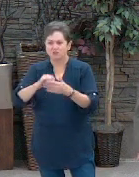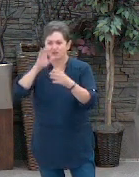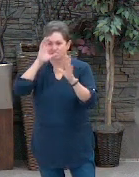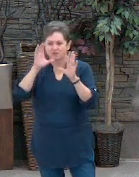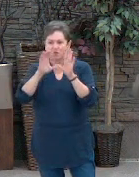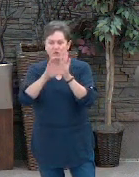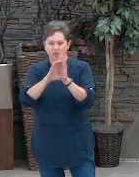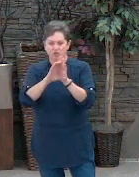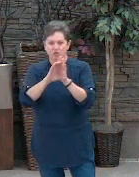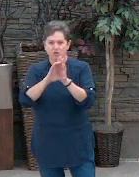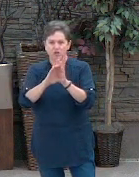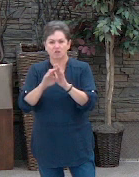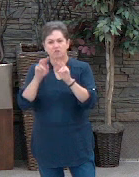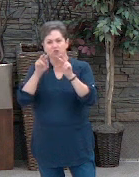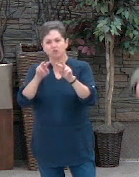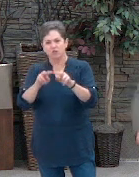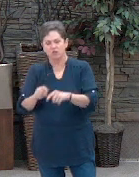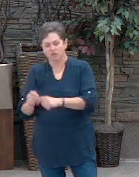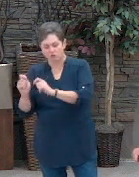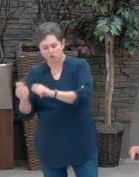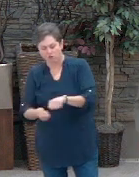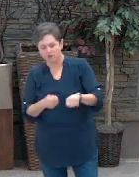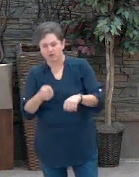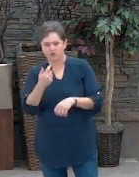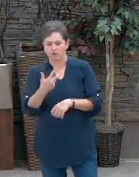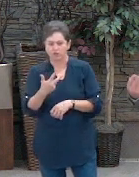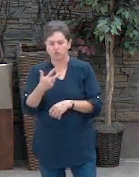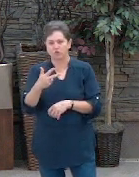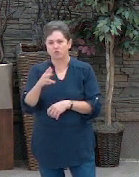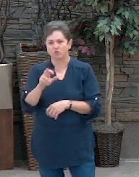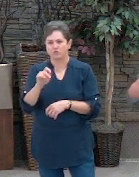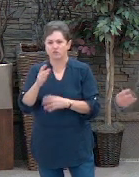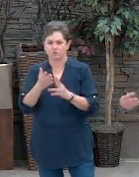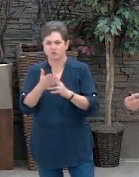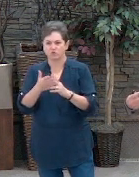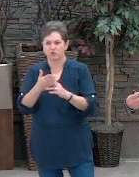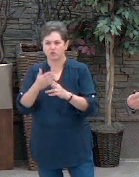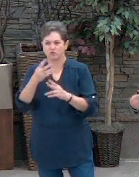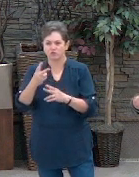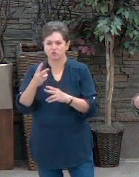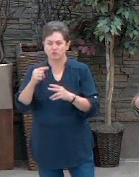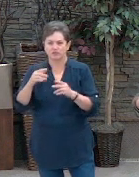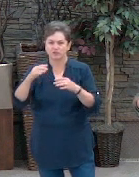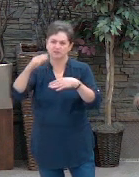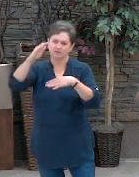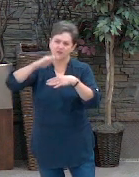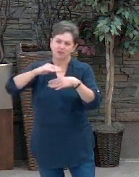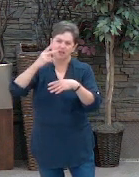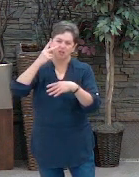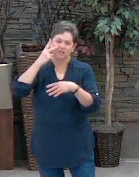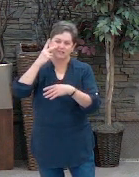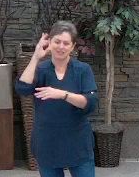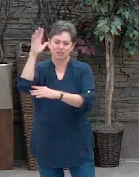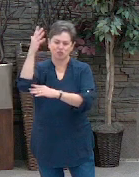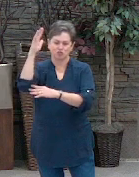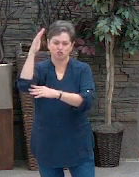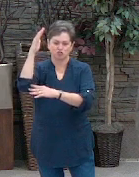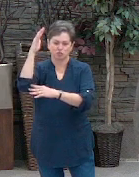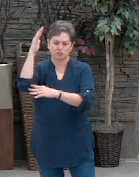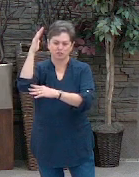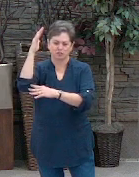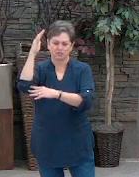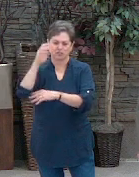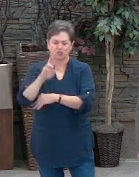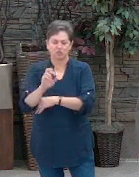of looking at the golf course in Three Forks as I'm sort of between the two pits. And you can see in that